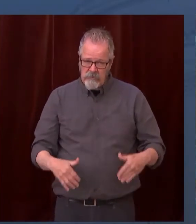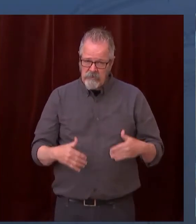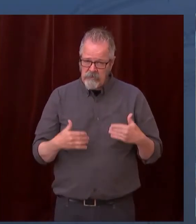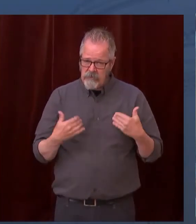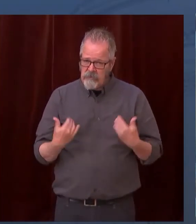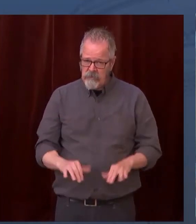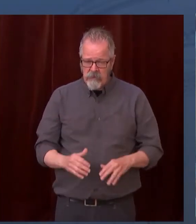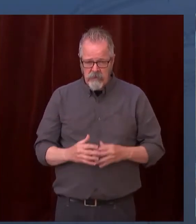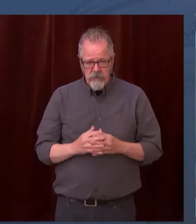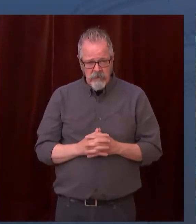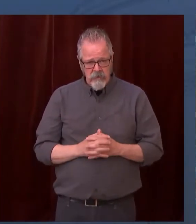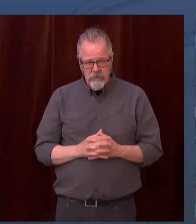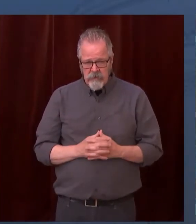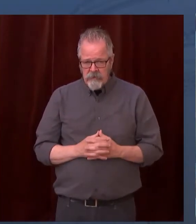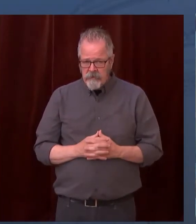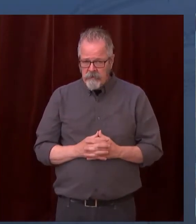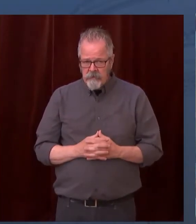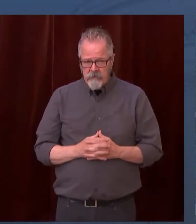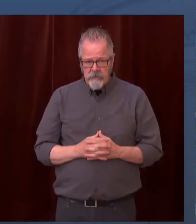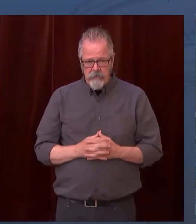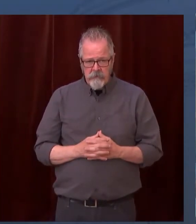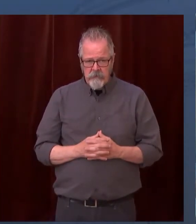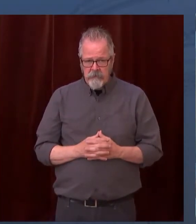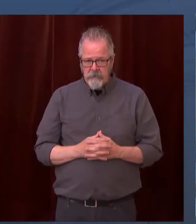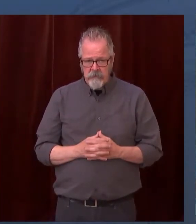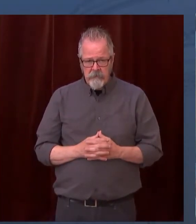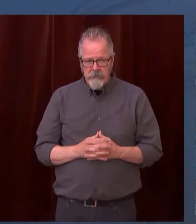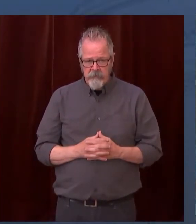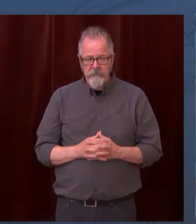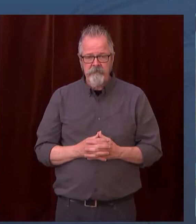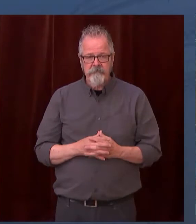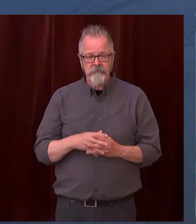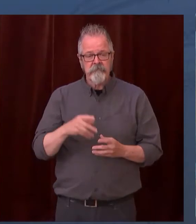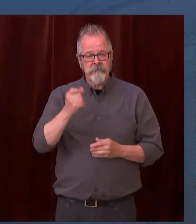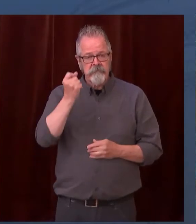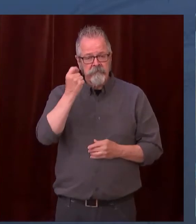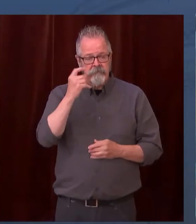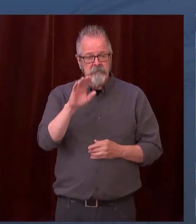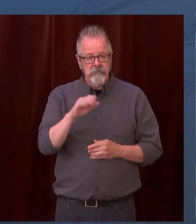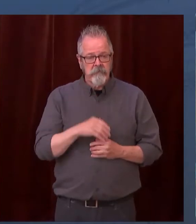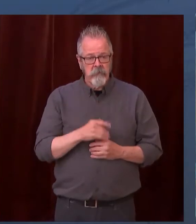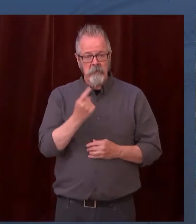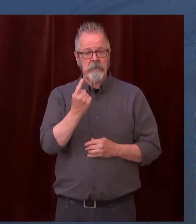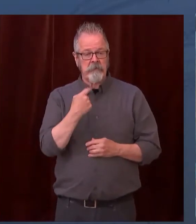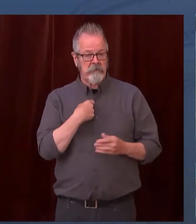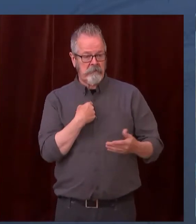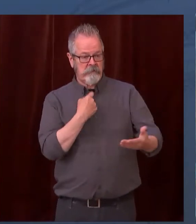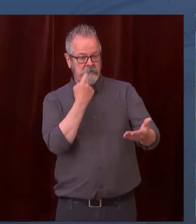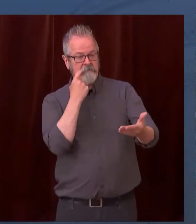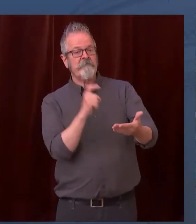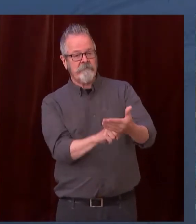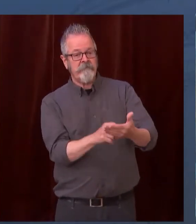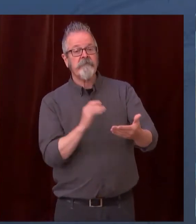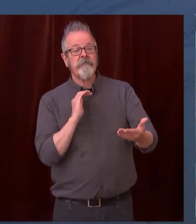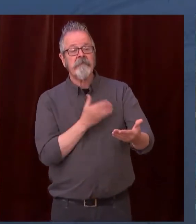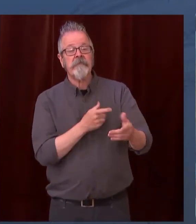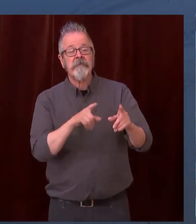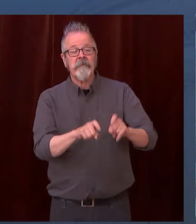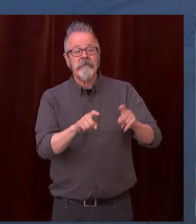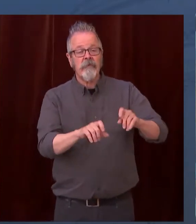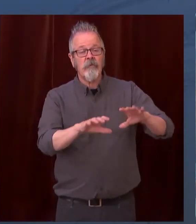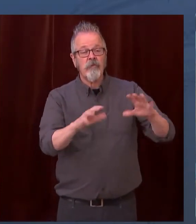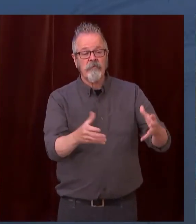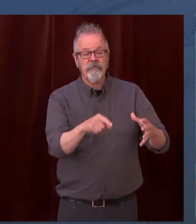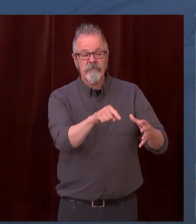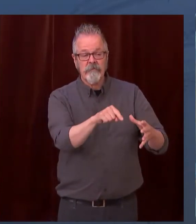slowly increasing in Washington, suggesting that the disease activity is increasing as well. In early June, that was